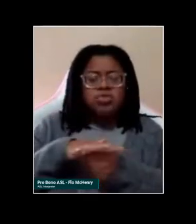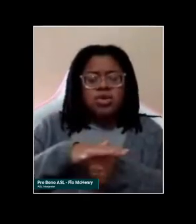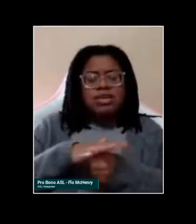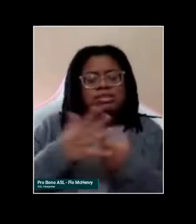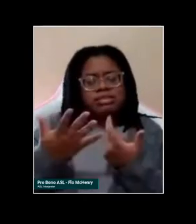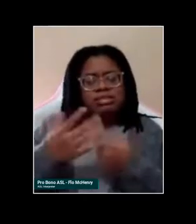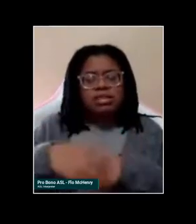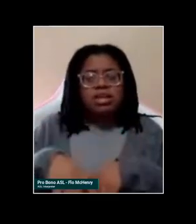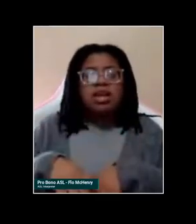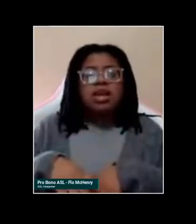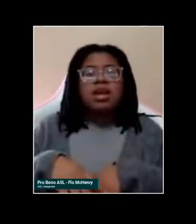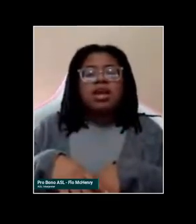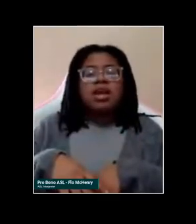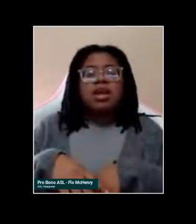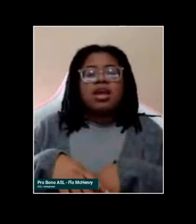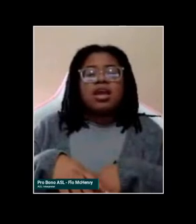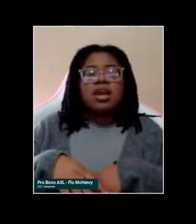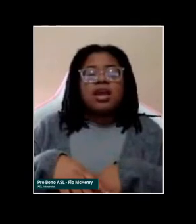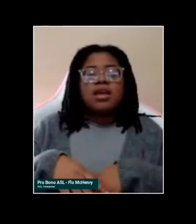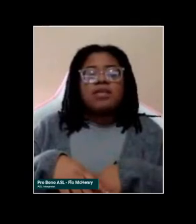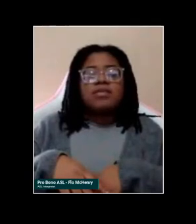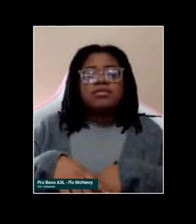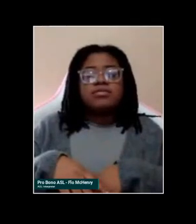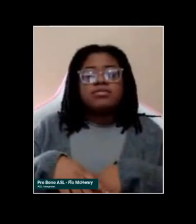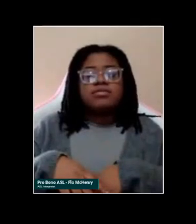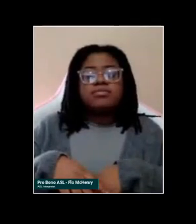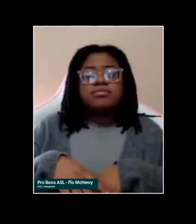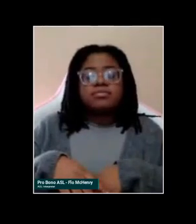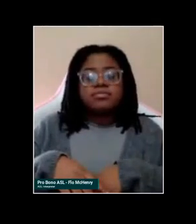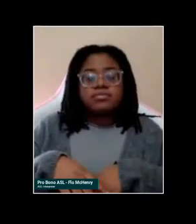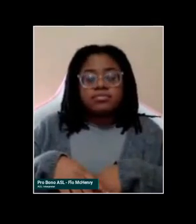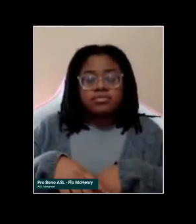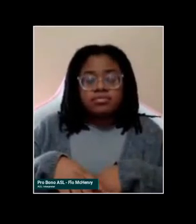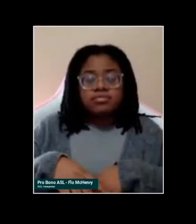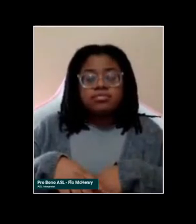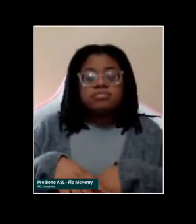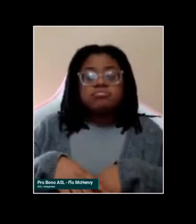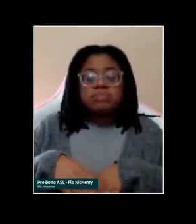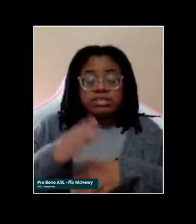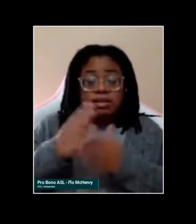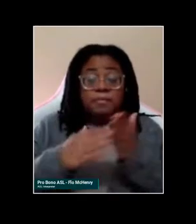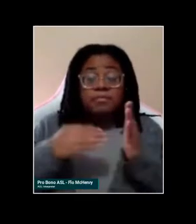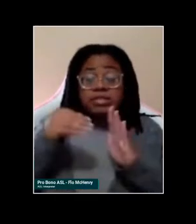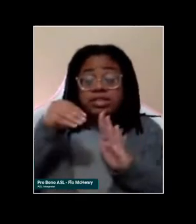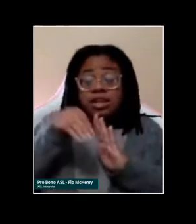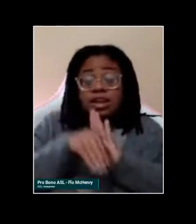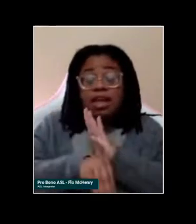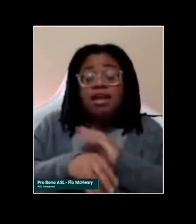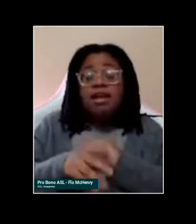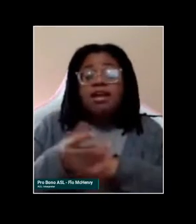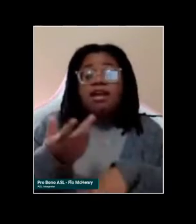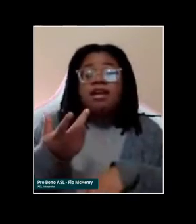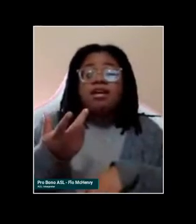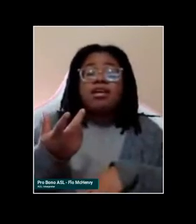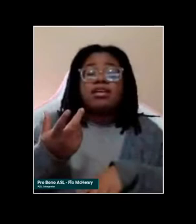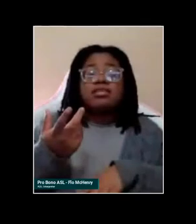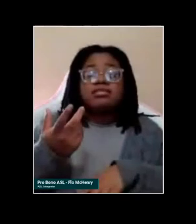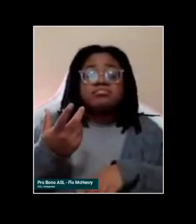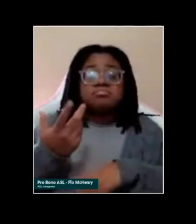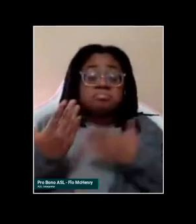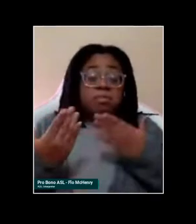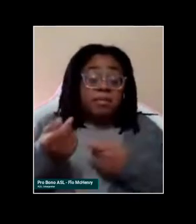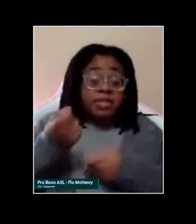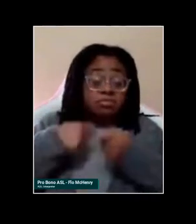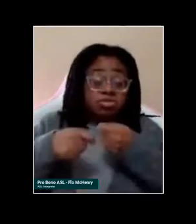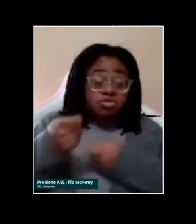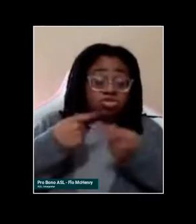Mount Bachelor, which wound up having a decline. But it seems that, you know, perhaps there's some substitution going